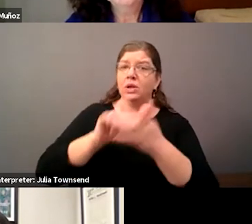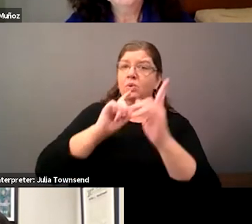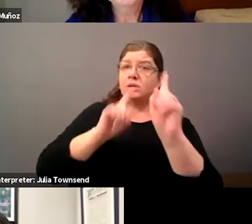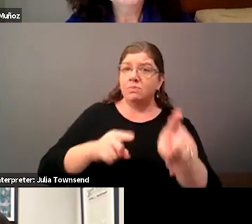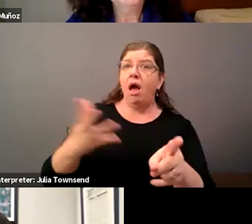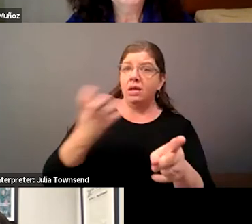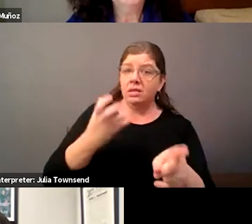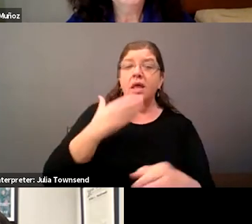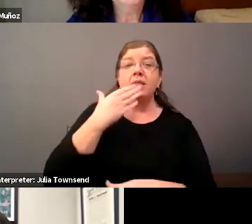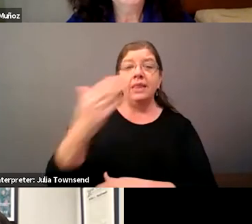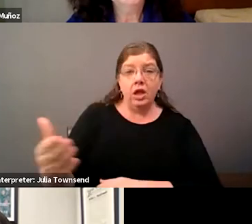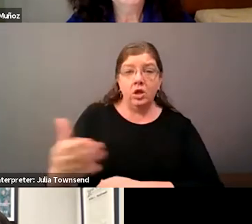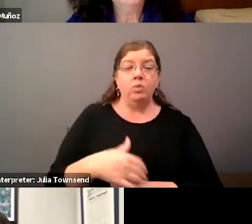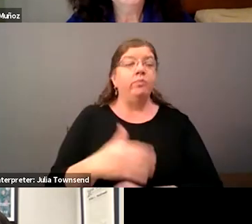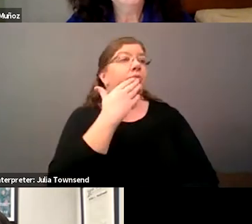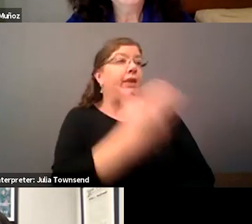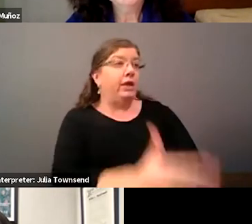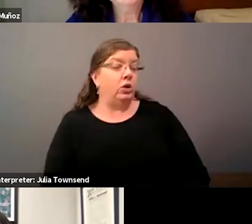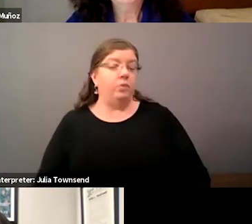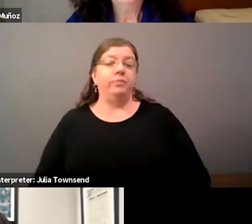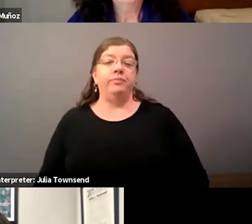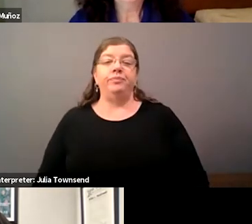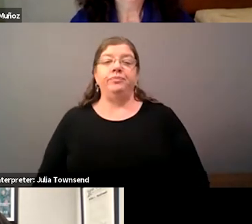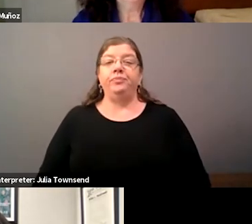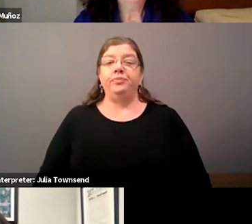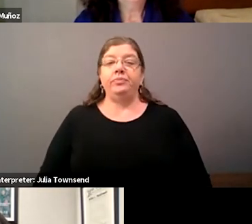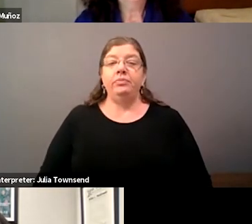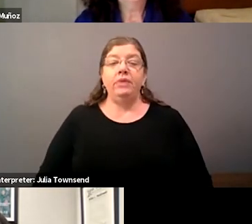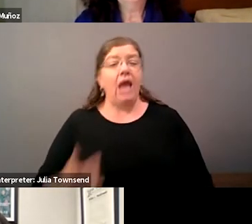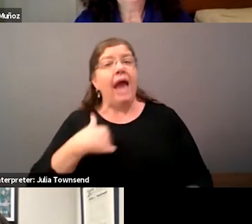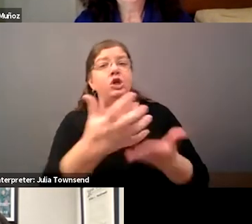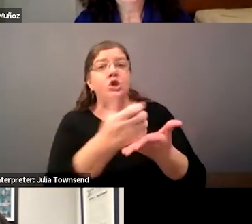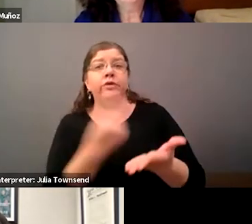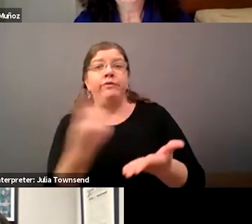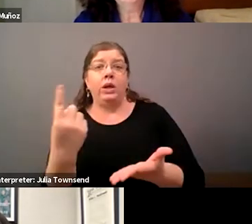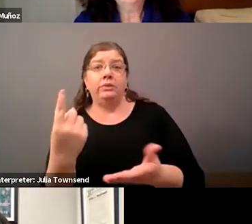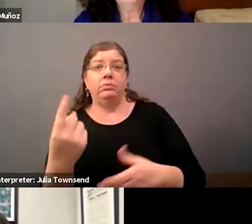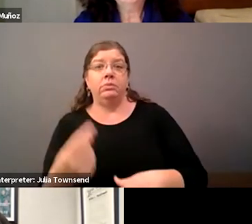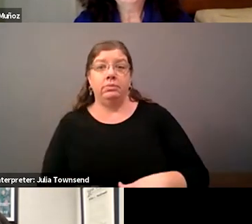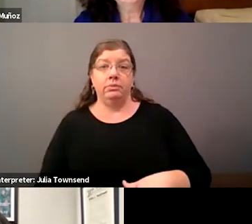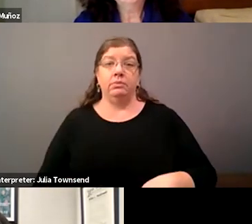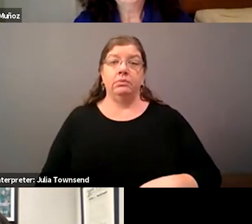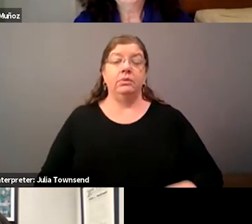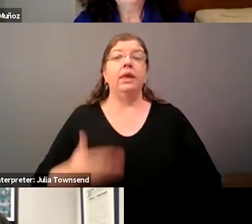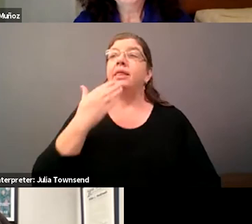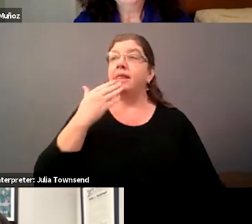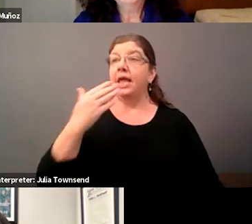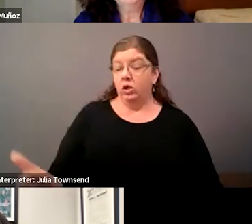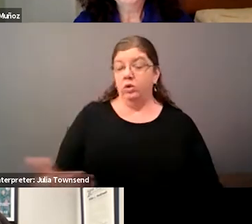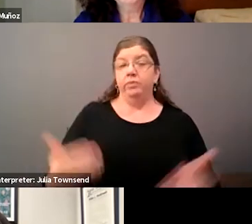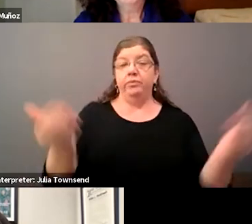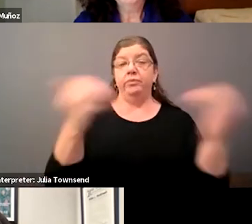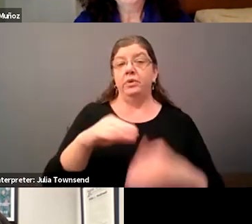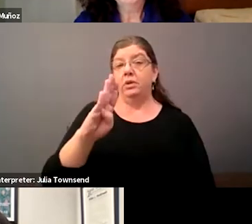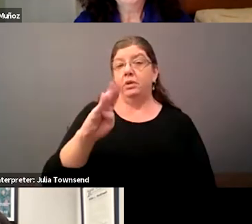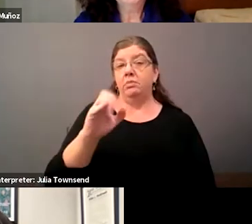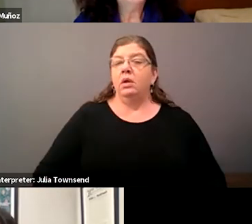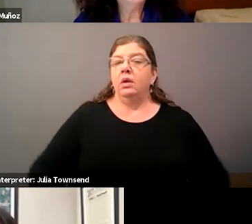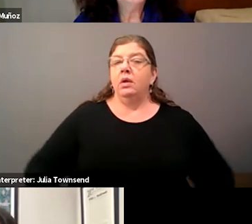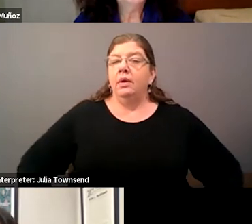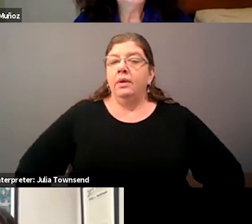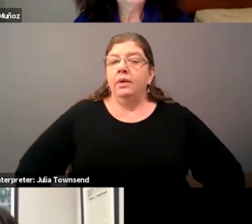you thank you bye i deserve one thank you next we have barbara